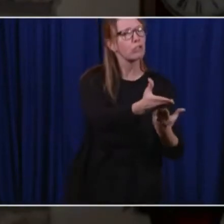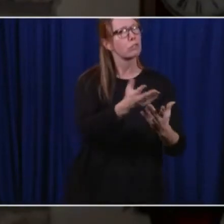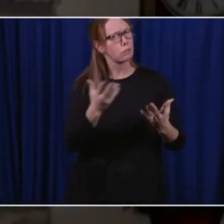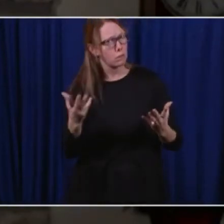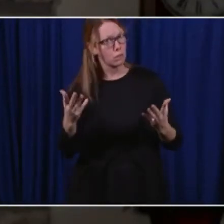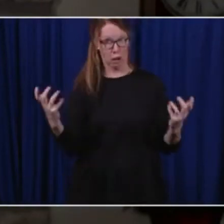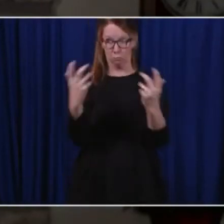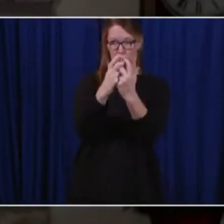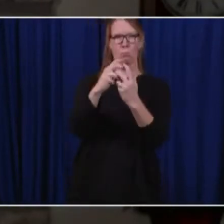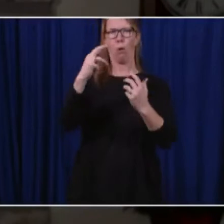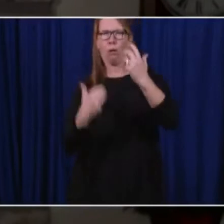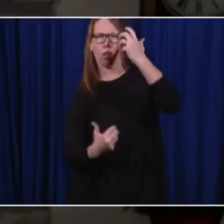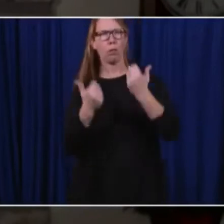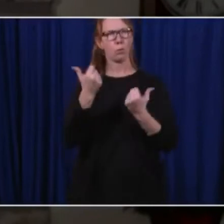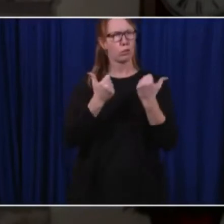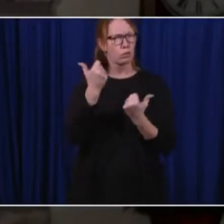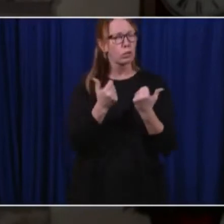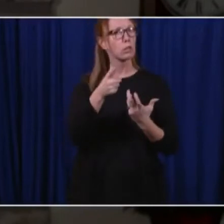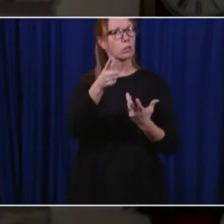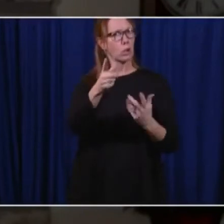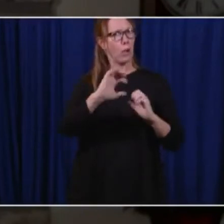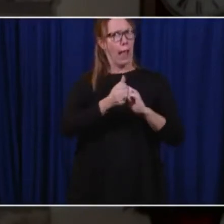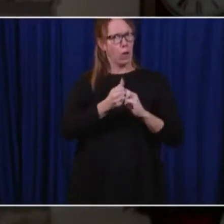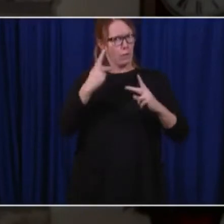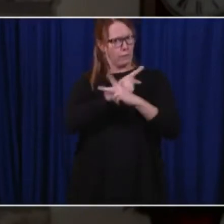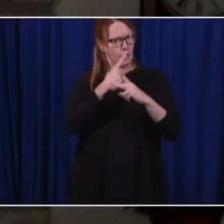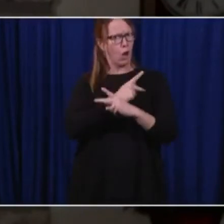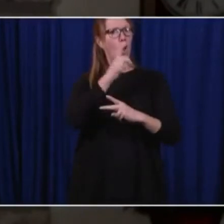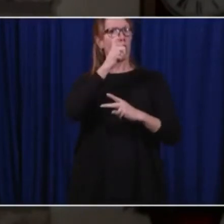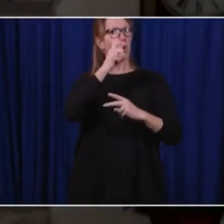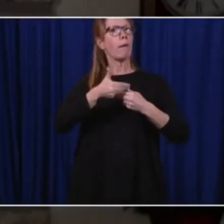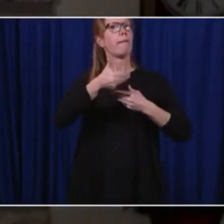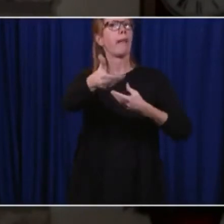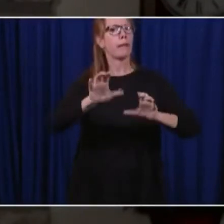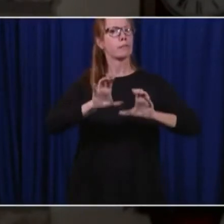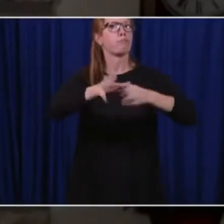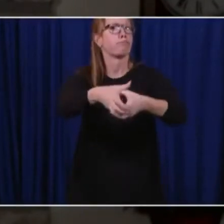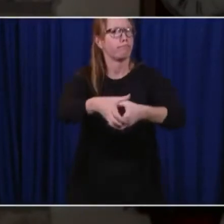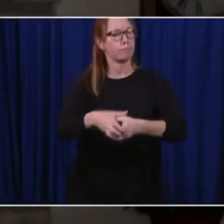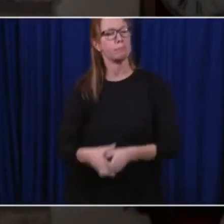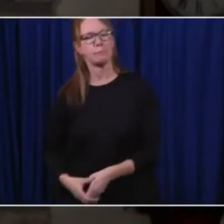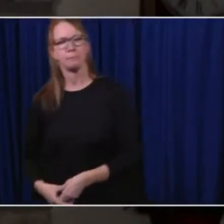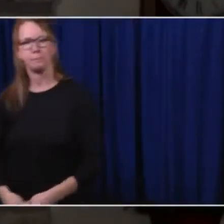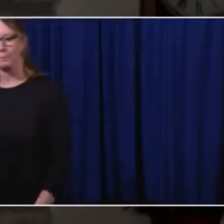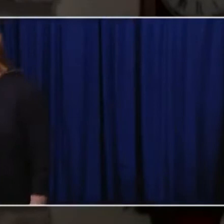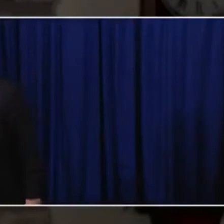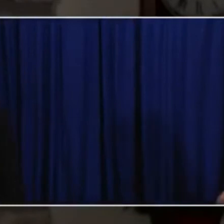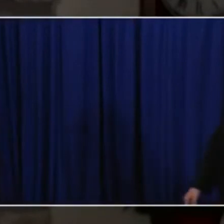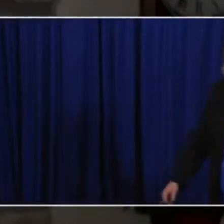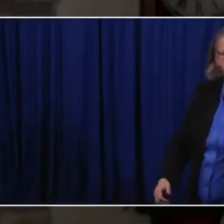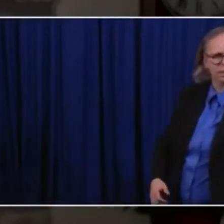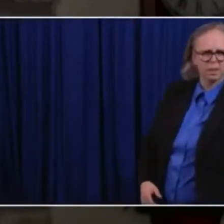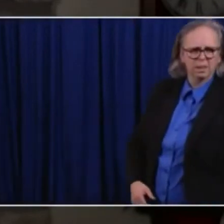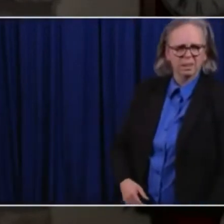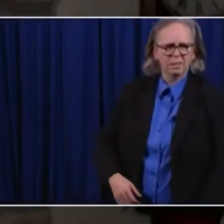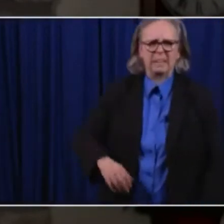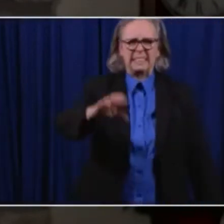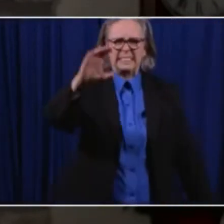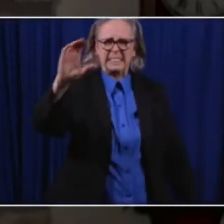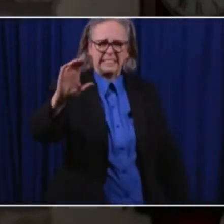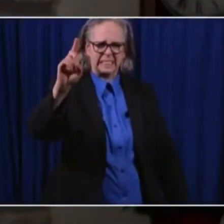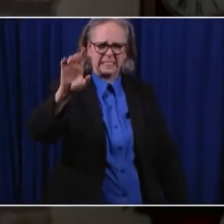formalize who's next in the next phase of vaccination? Well, I think the recommendation is helpful,